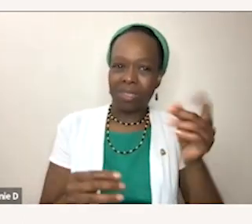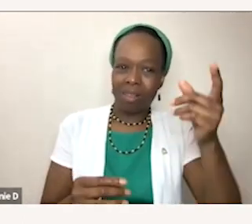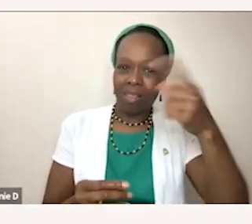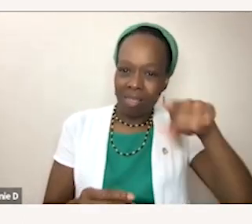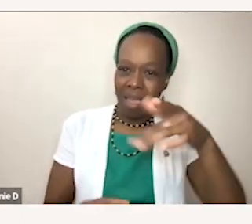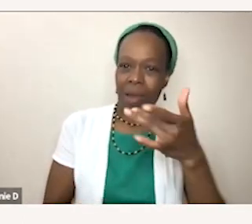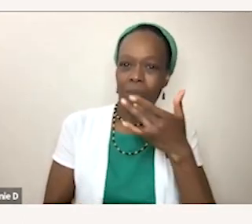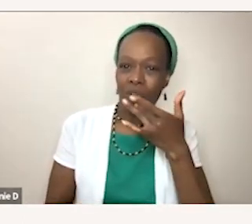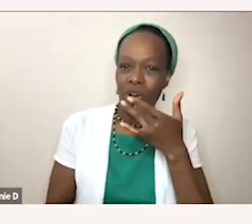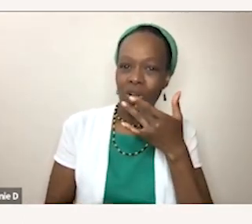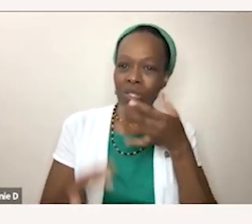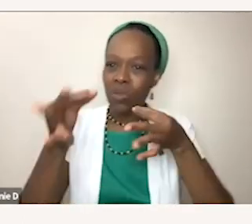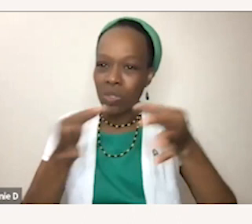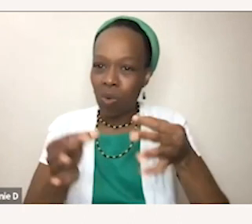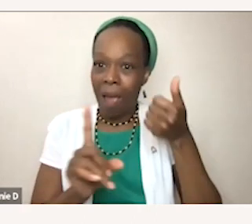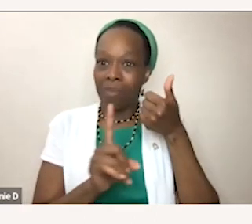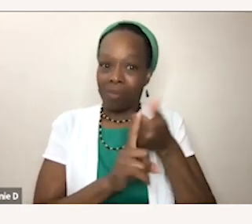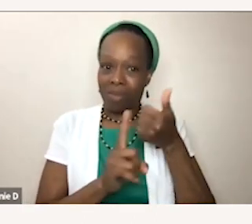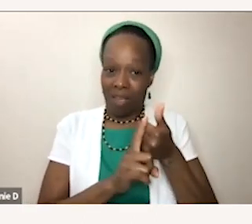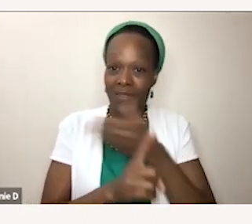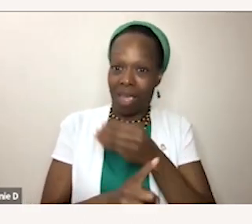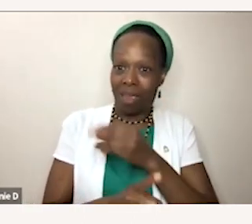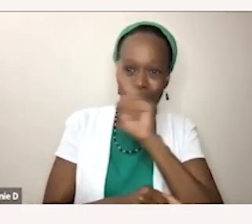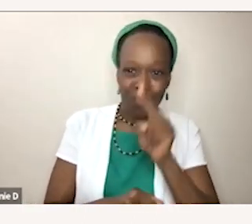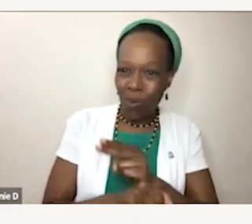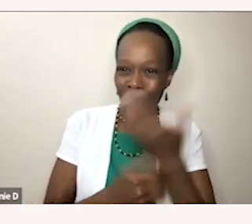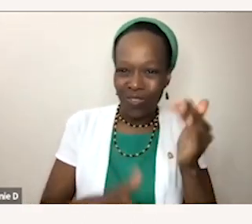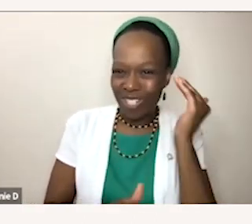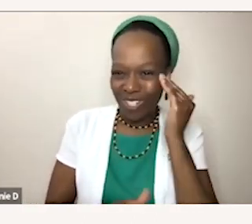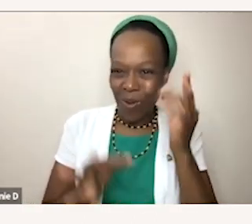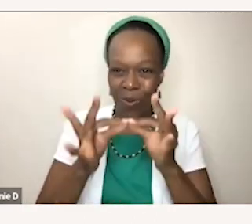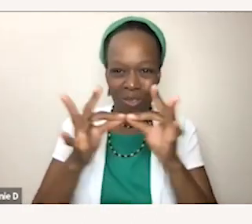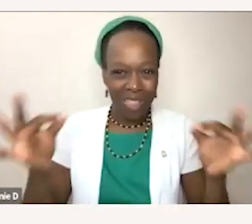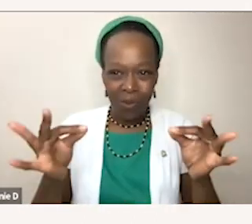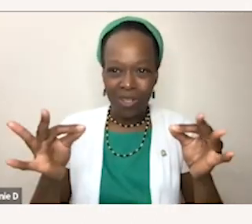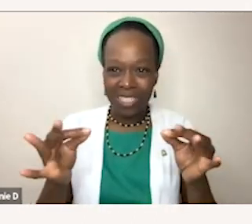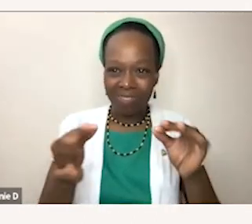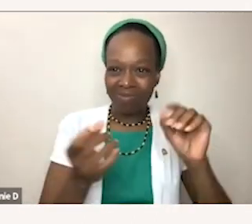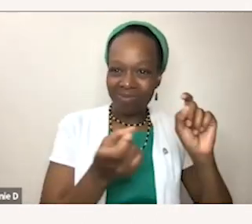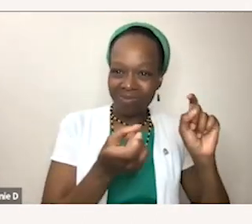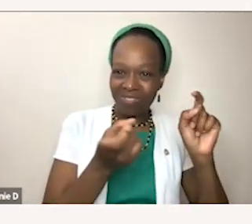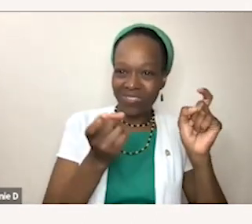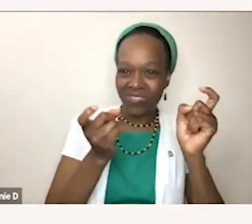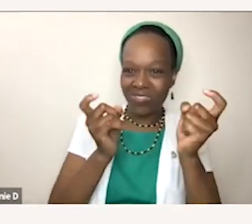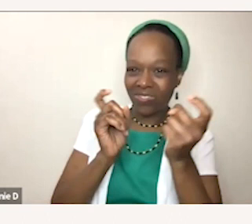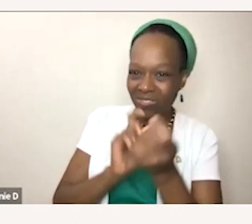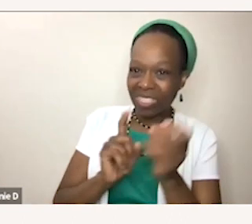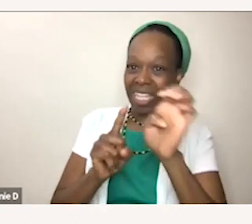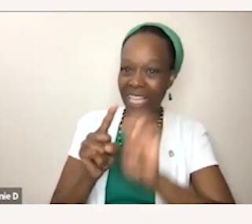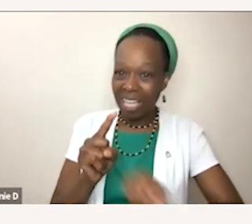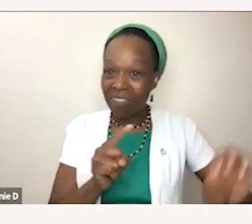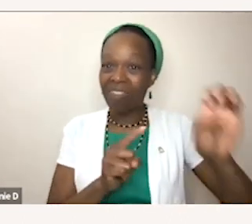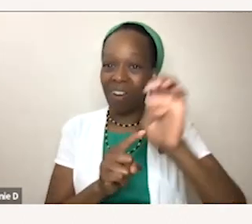say that language evolves, right? And this is any language that we're using, not